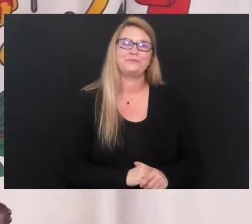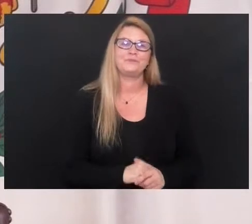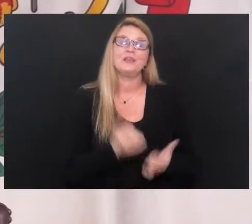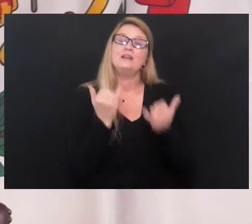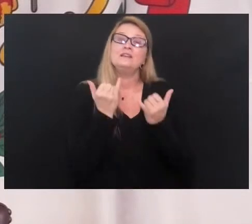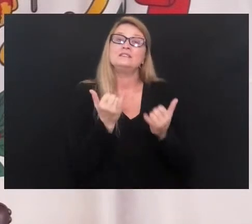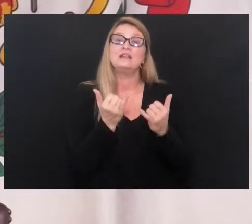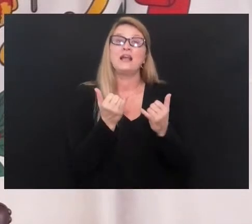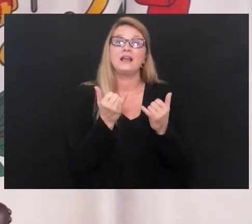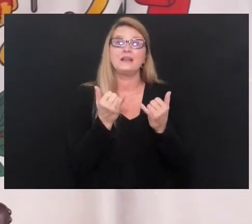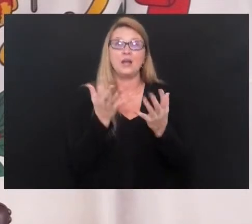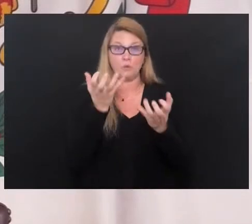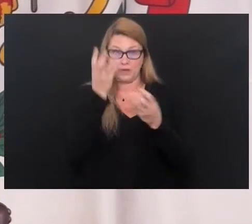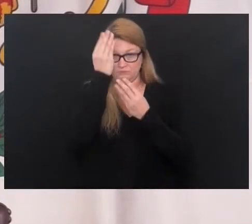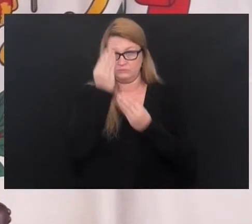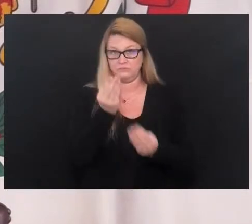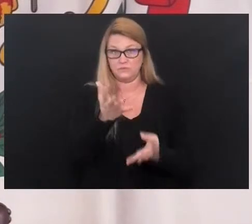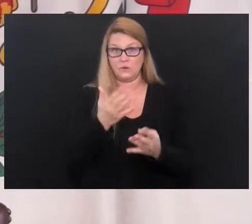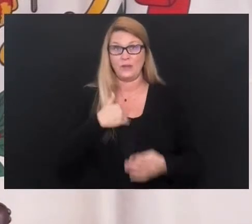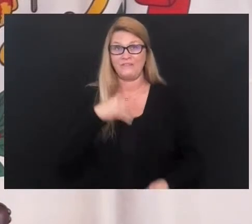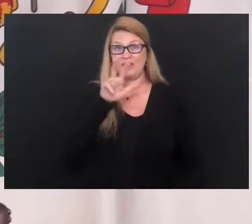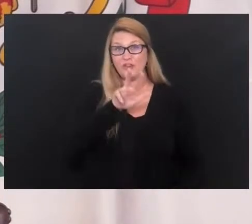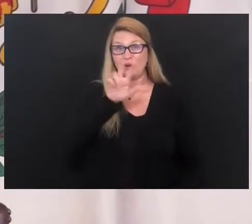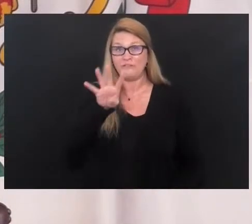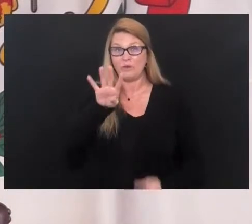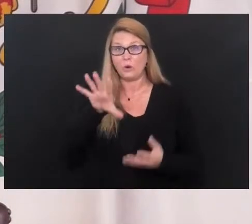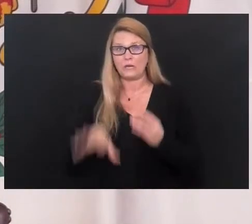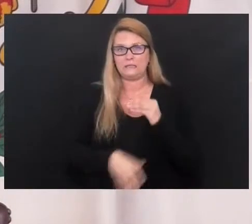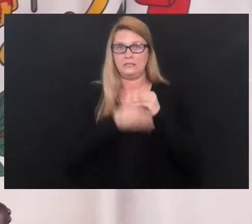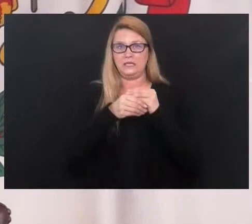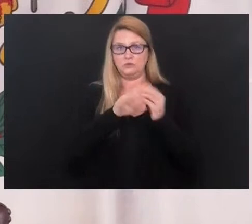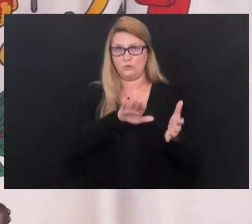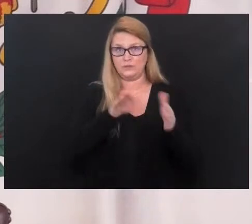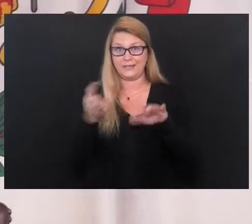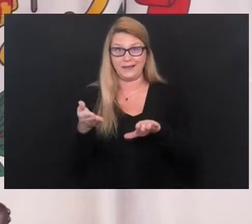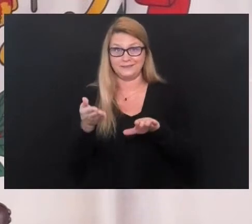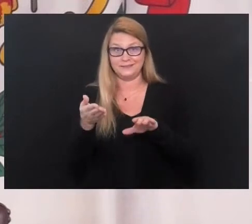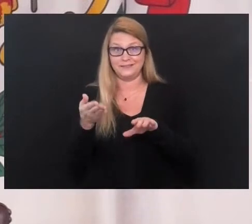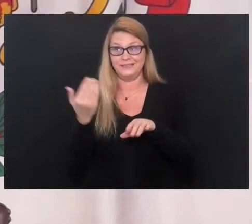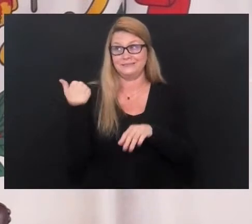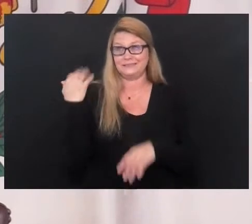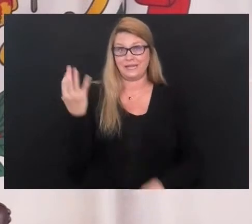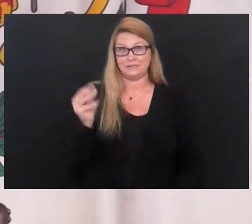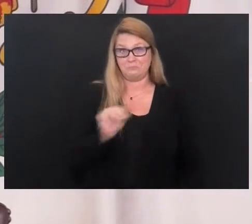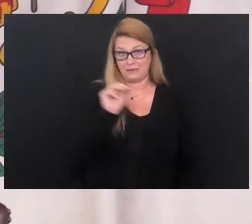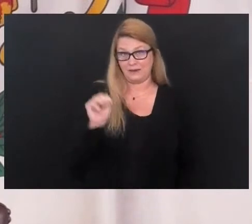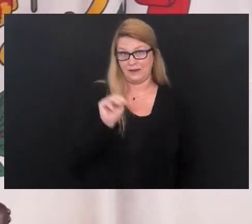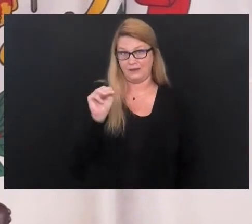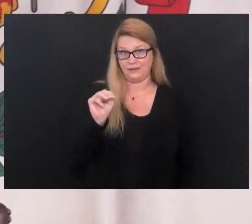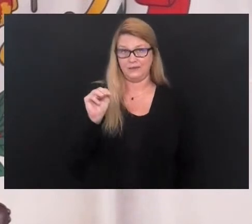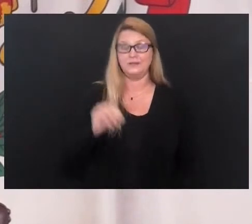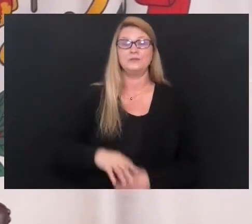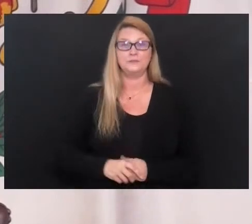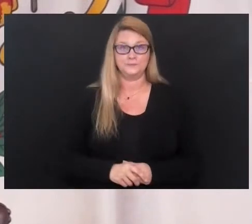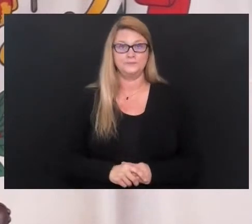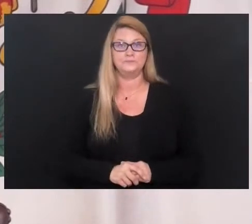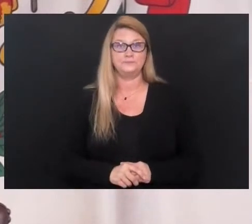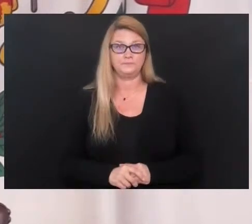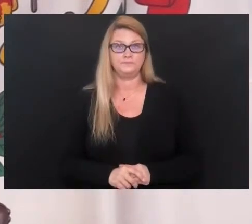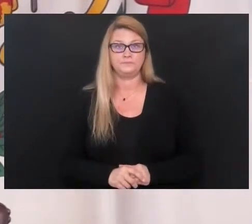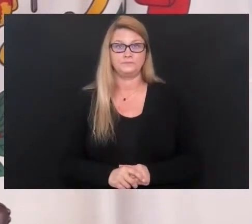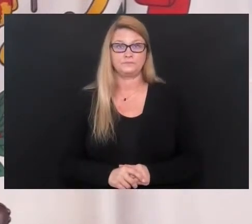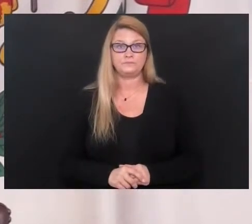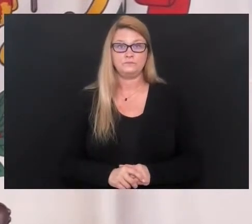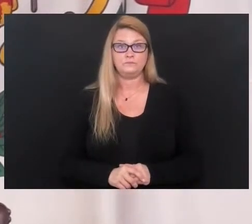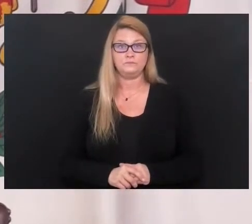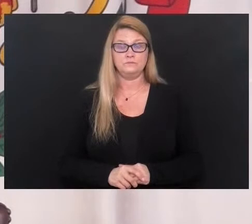Today, I've got to tell you just this. We've got 34 additional deaths since my last briefing on Monday, and I can